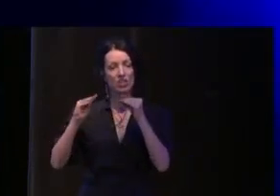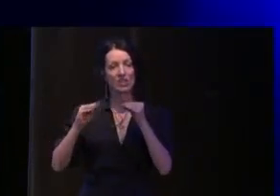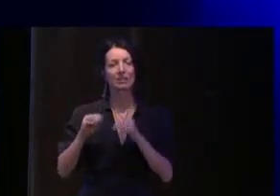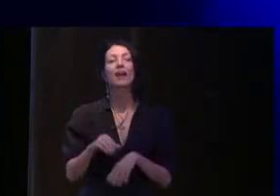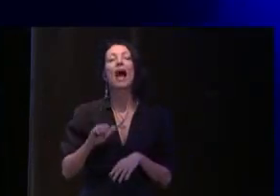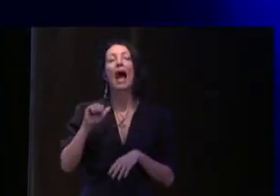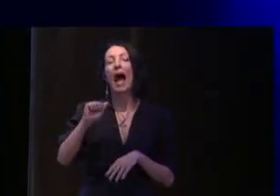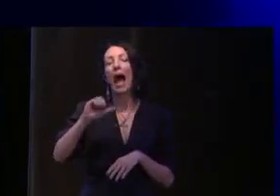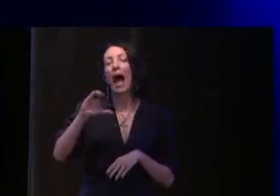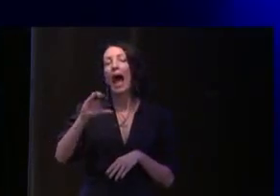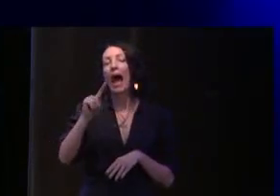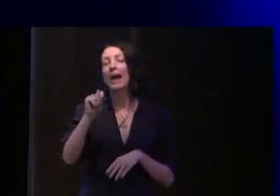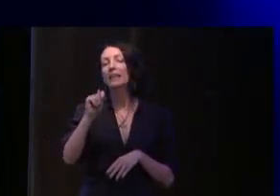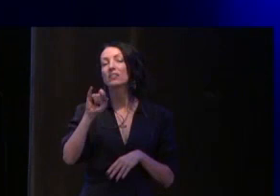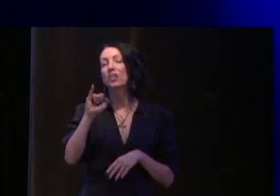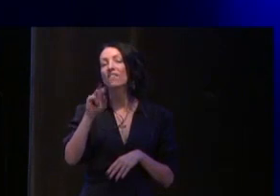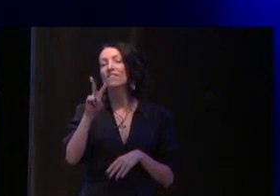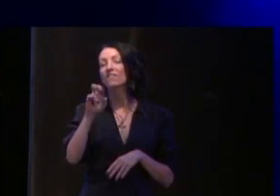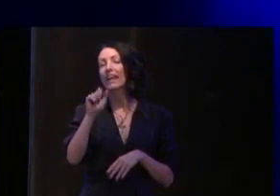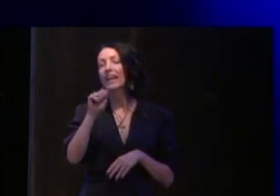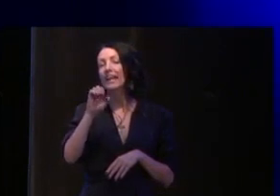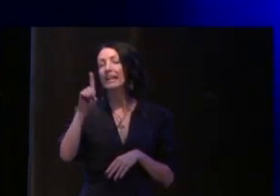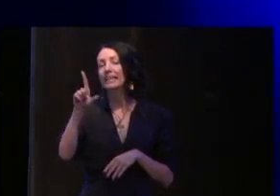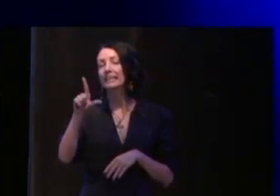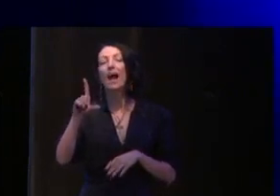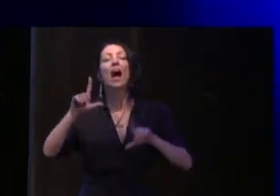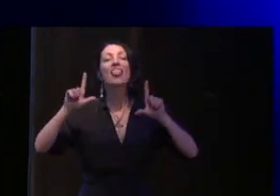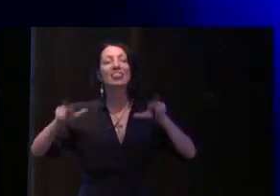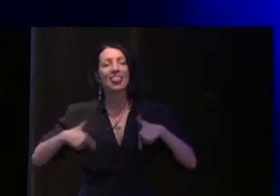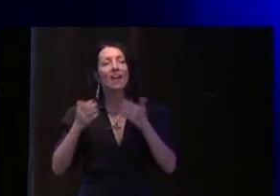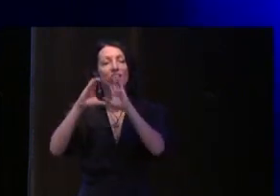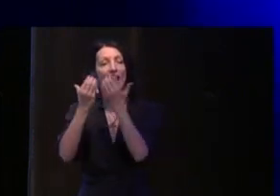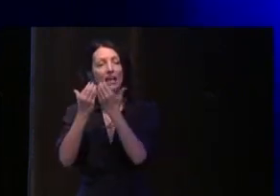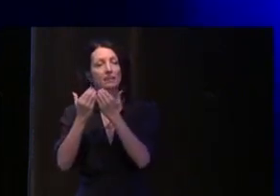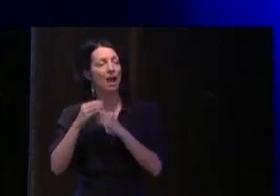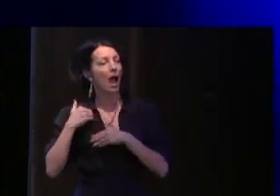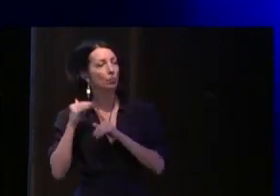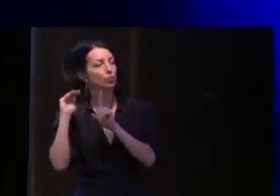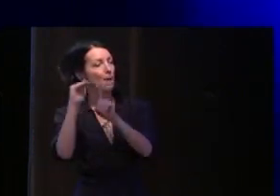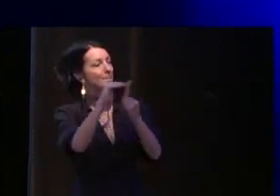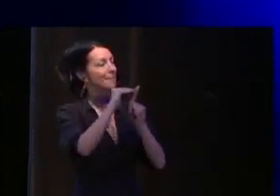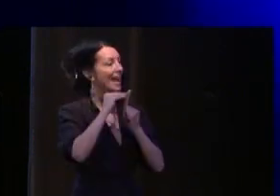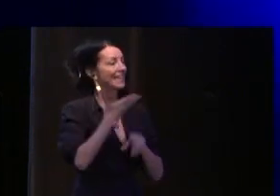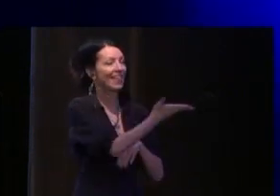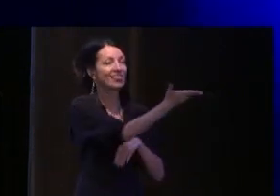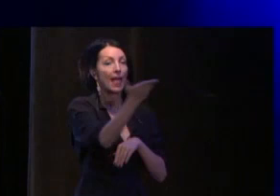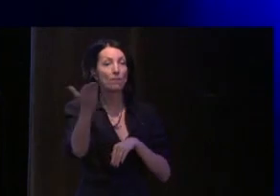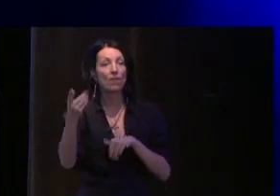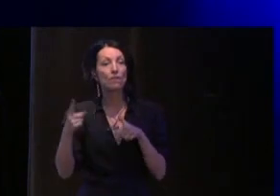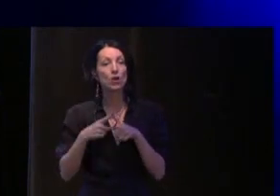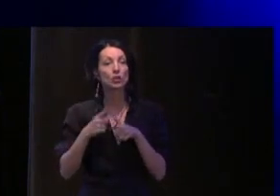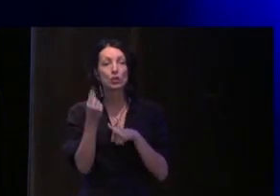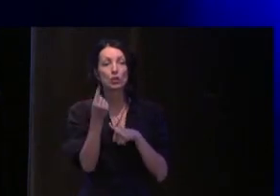life to the individuals on Tuesday night, and I was reminding them that one of the first things you want to do is you want